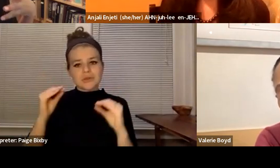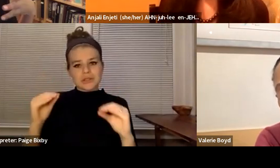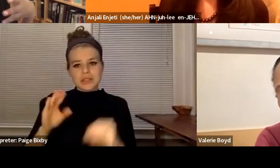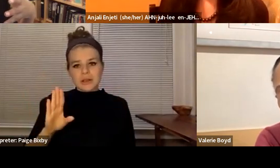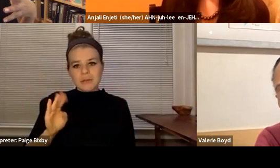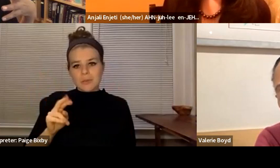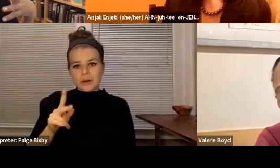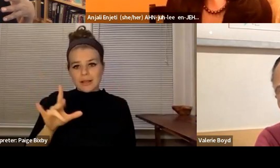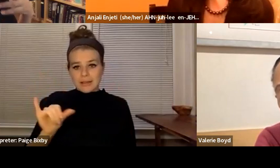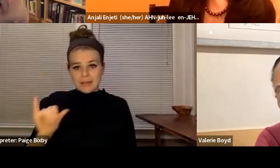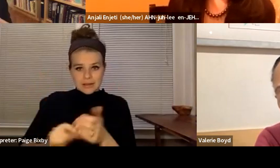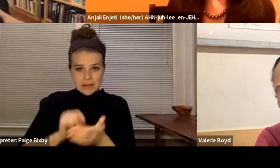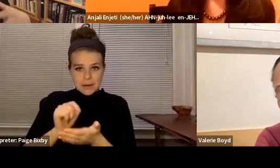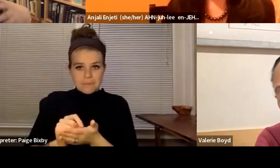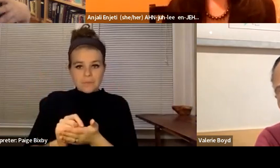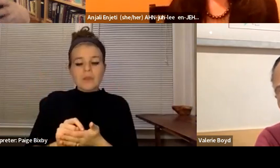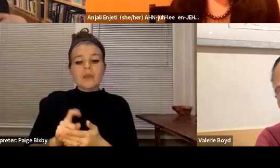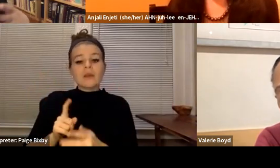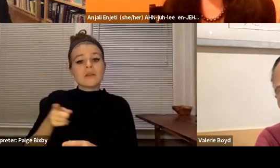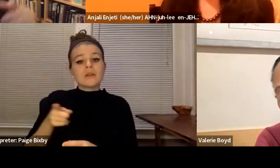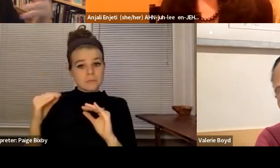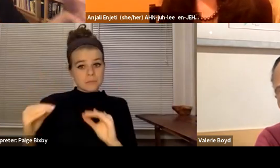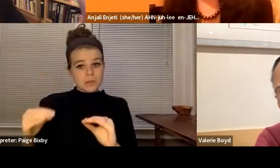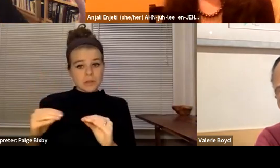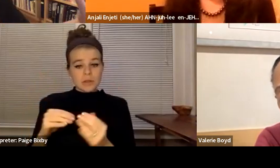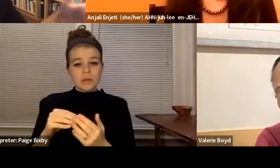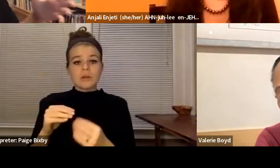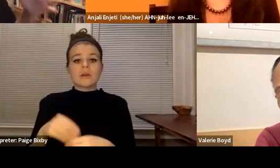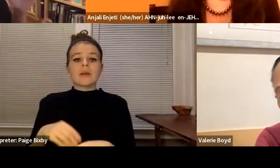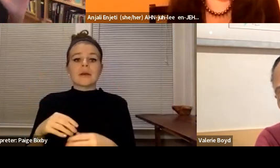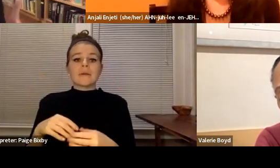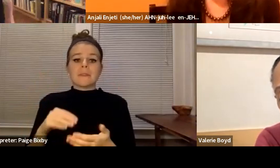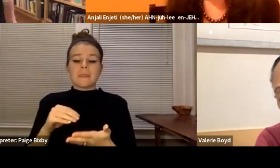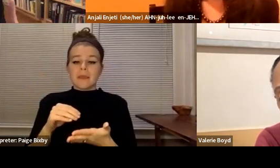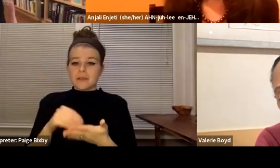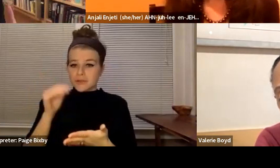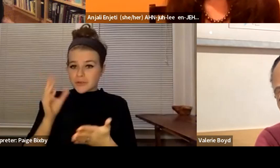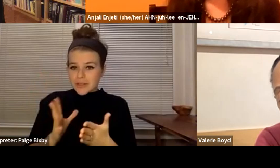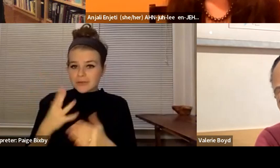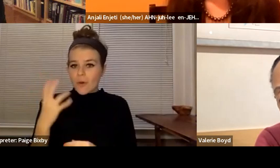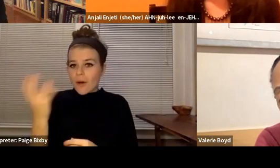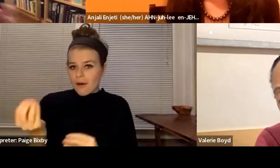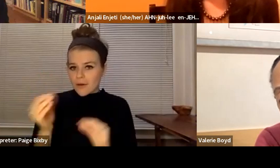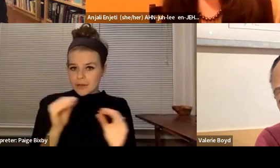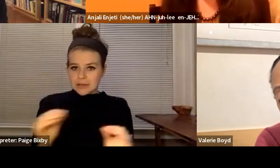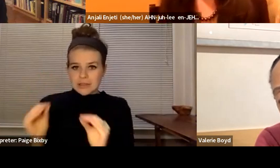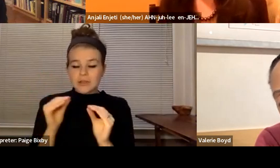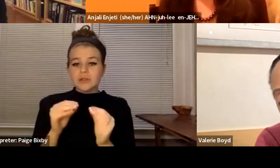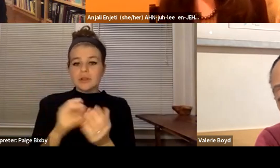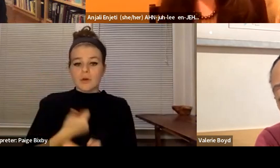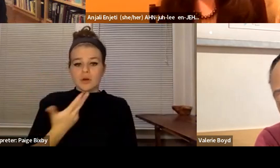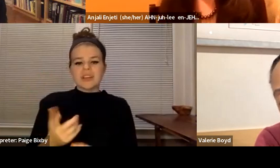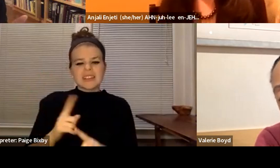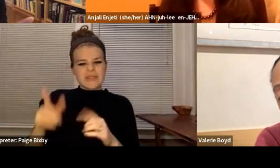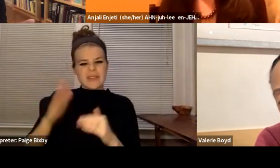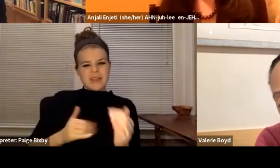also teaching students to go out and teach poetry in the community. And so it was kind of the opposite of the MFA world that I went